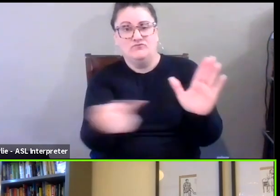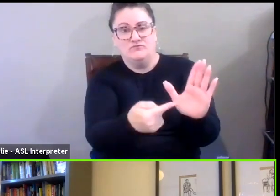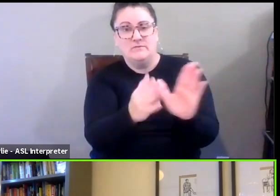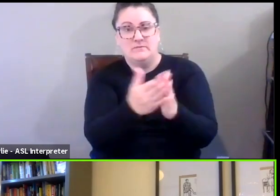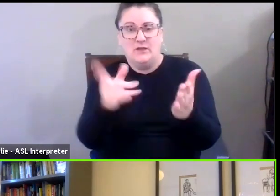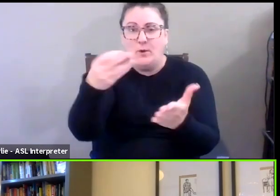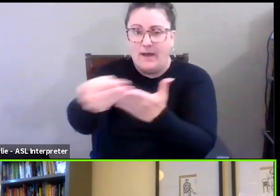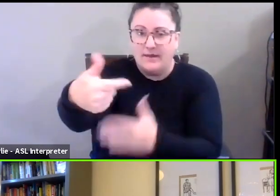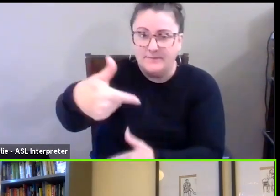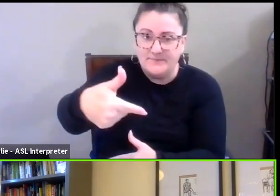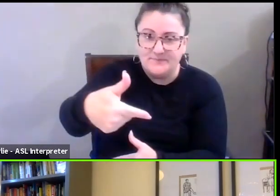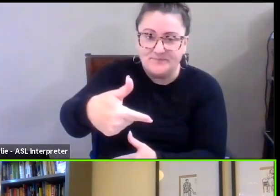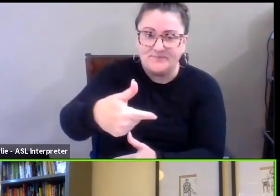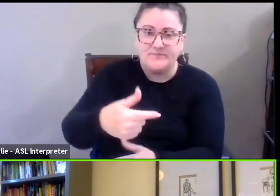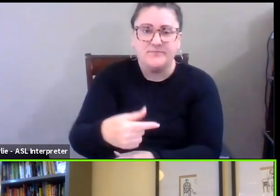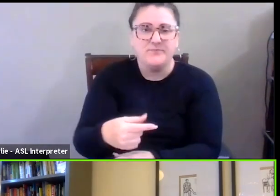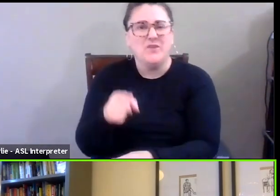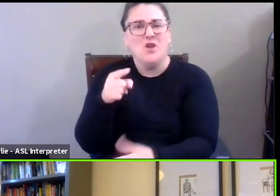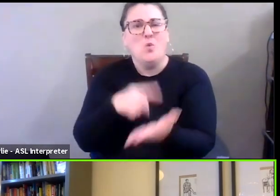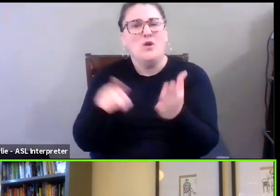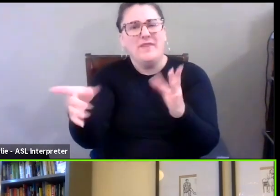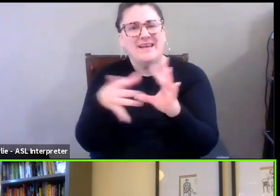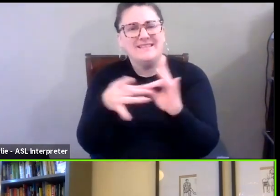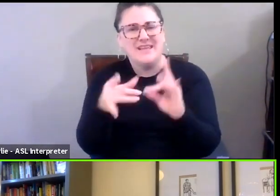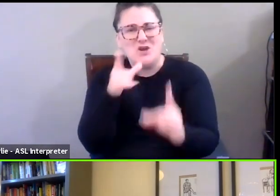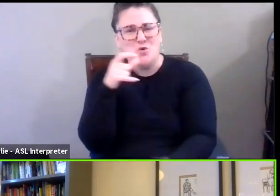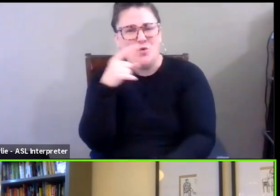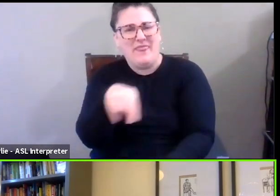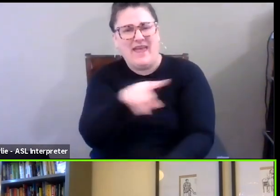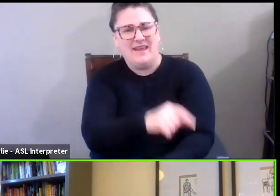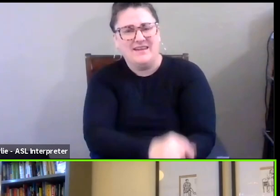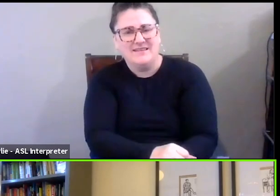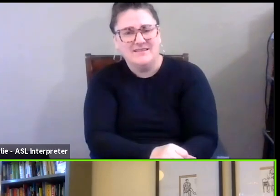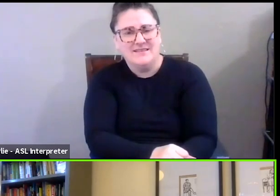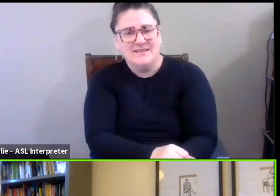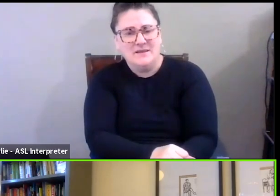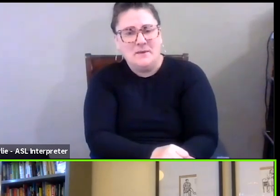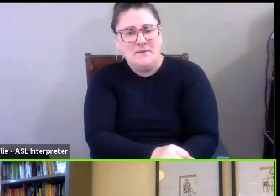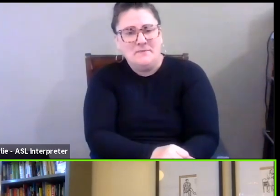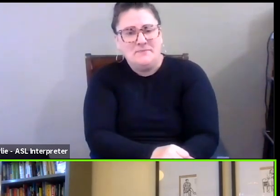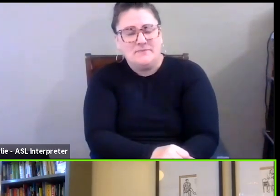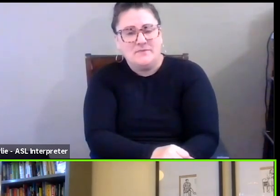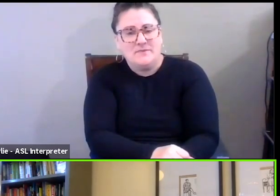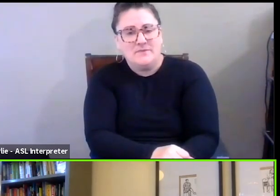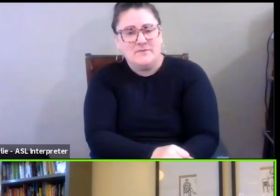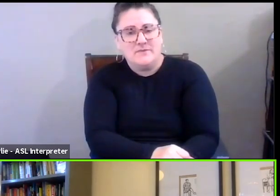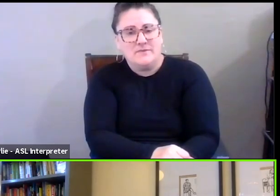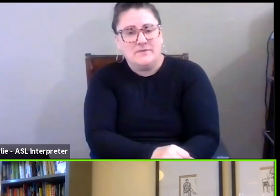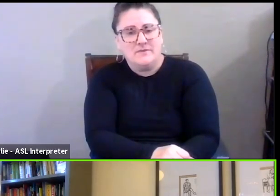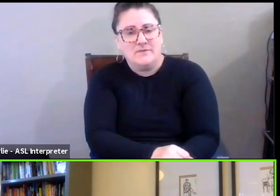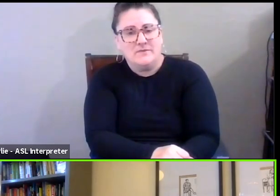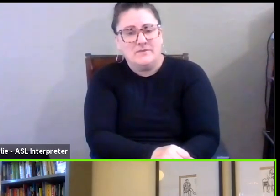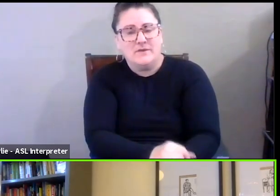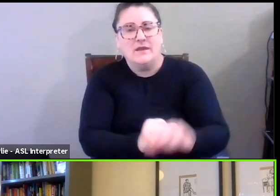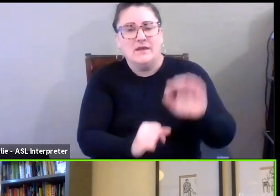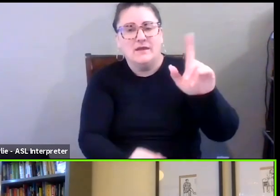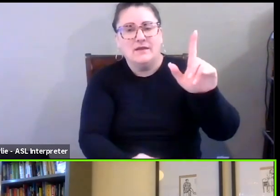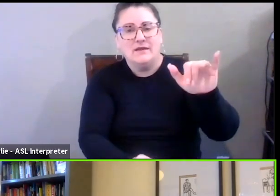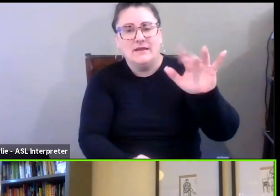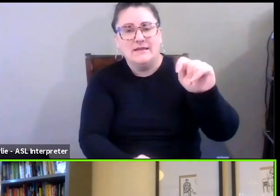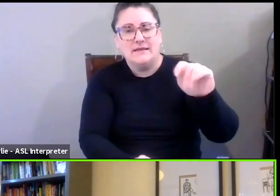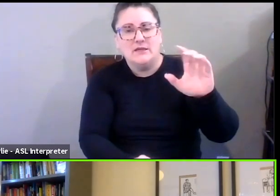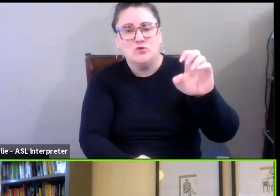books, you know, what do they say? Who are mm-hmm. they? Mm-hmm. You know, the literary critics,